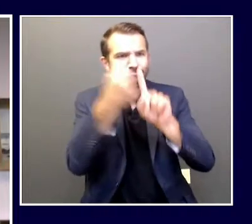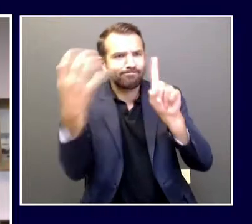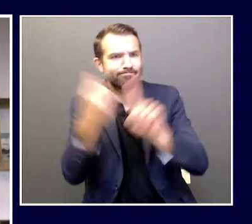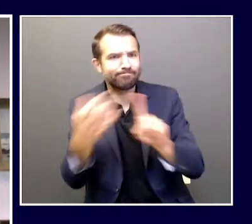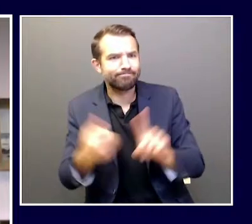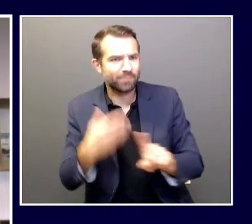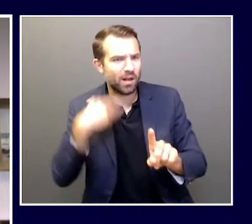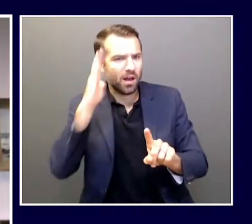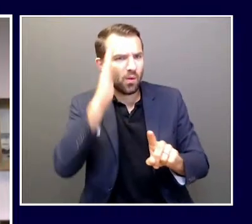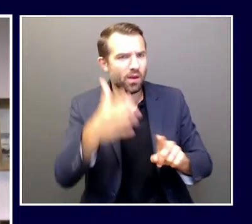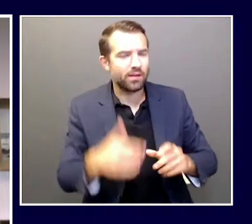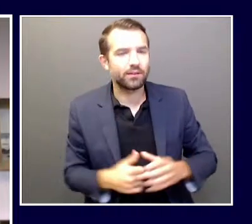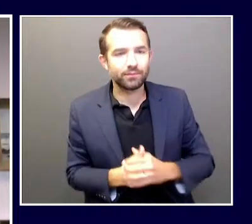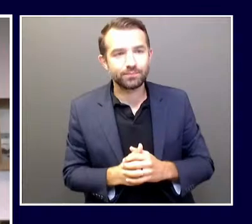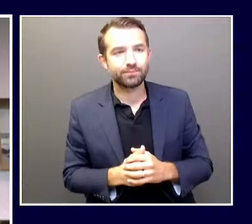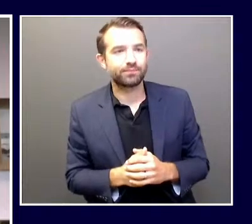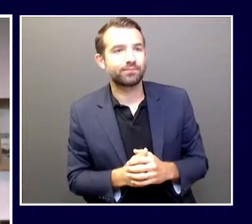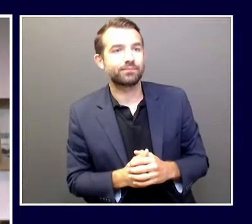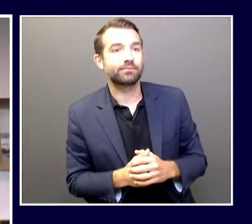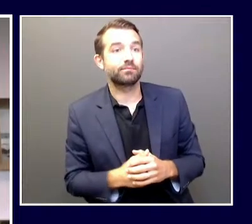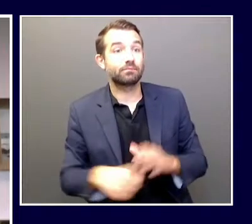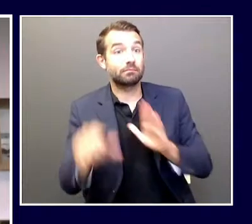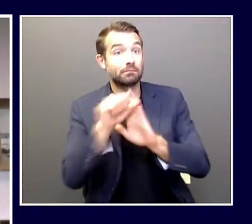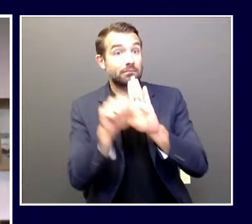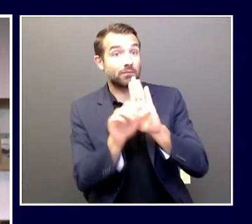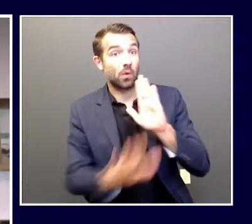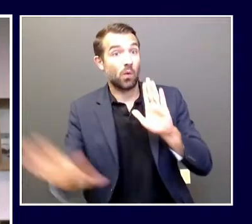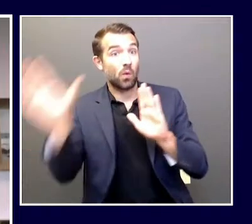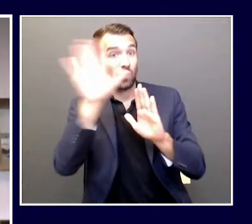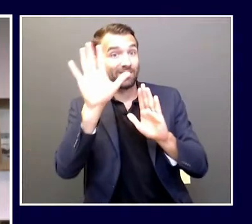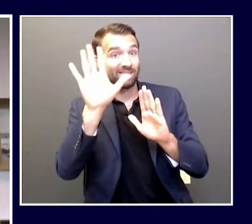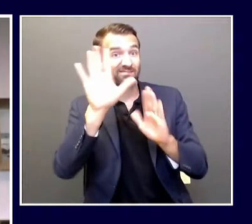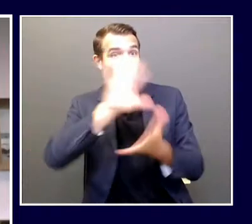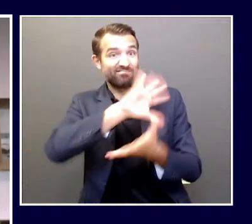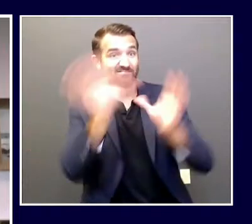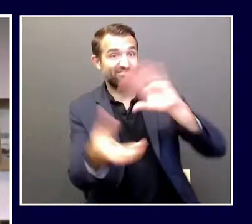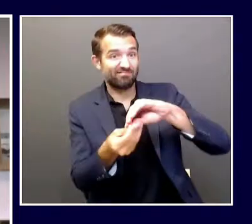Overall, across the state of Maine, there are a total of